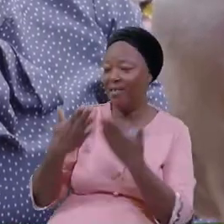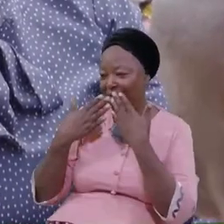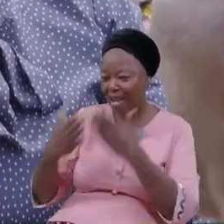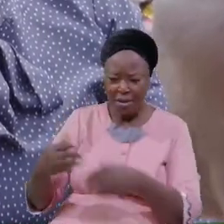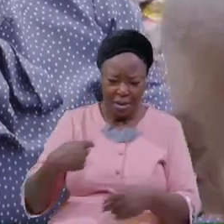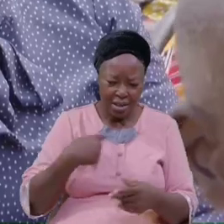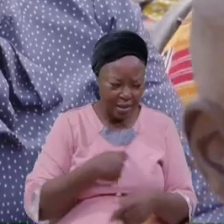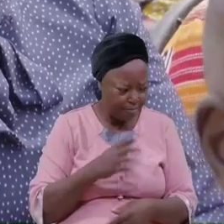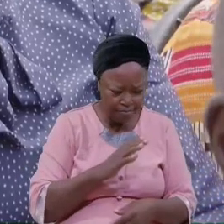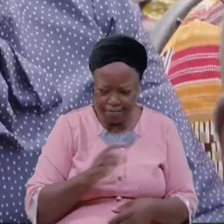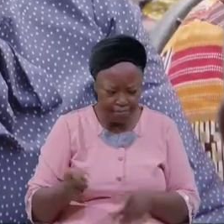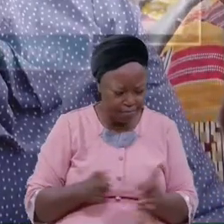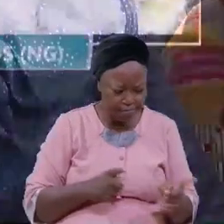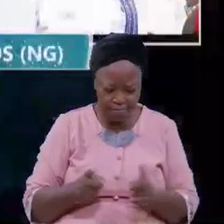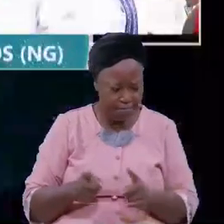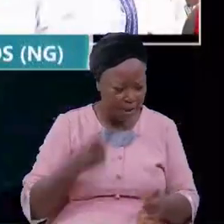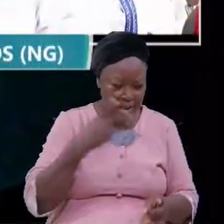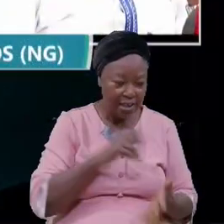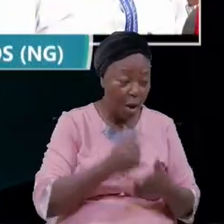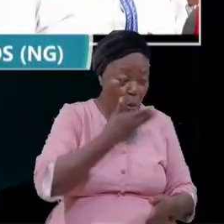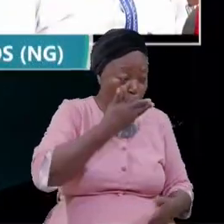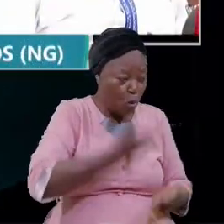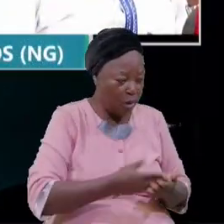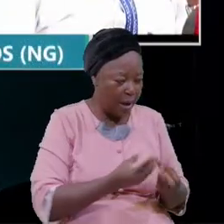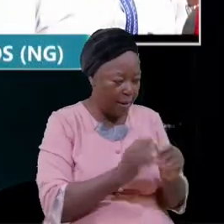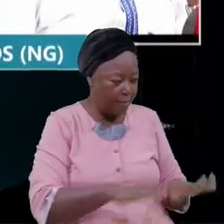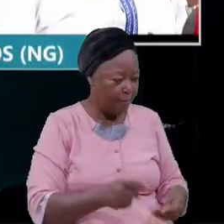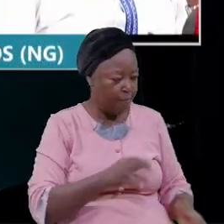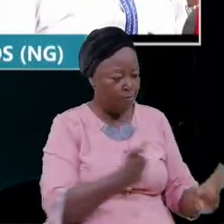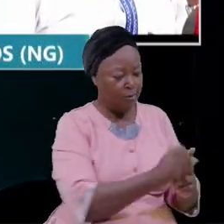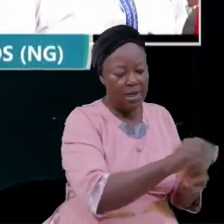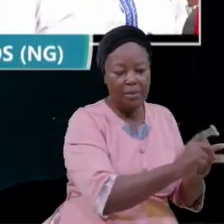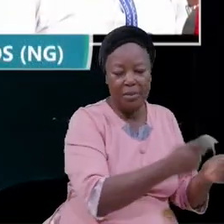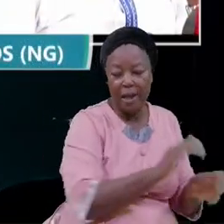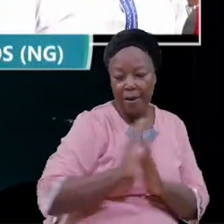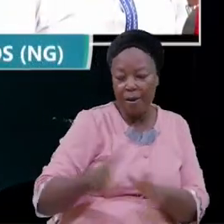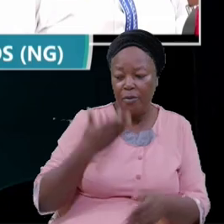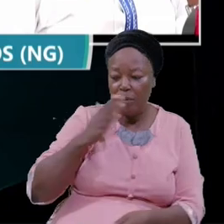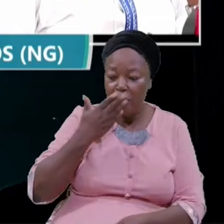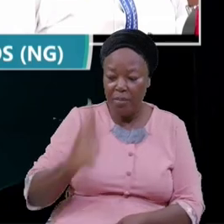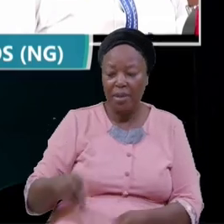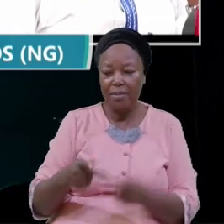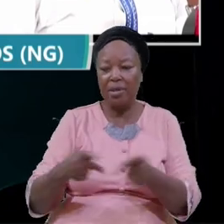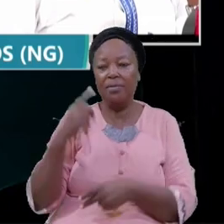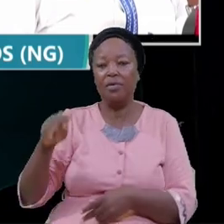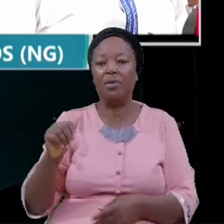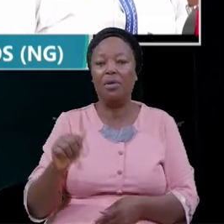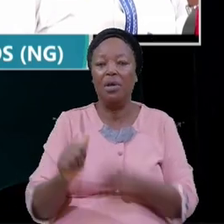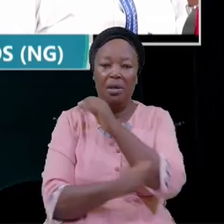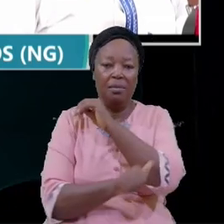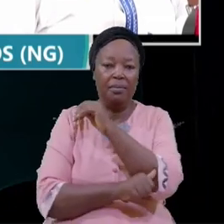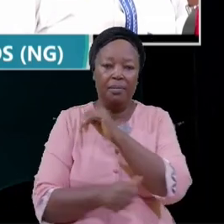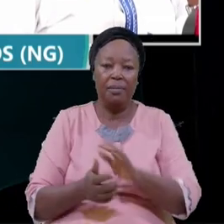the land. Et c'est moi qui l'ai amené, et ce lot-là, au lieu de laisser pour dire, oncle, il faut choisir